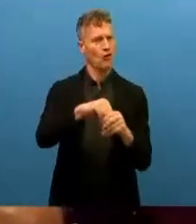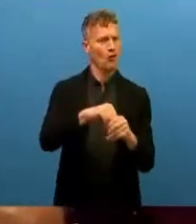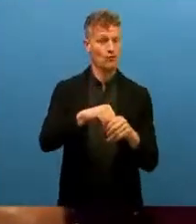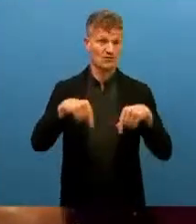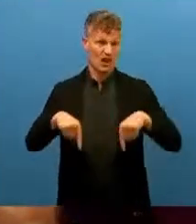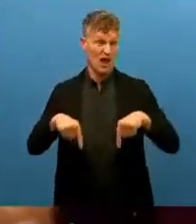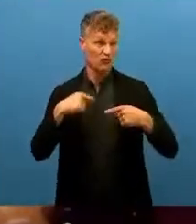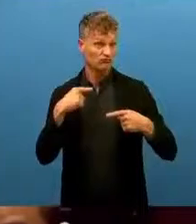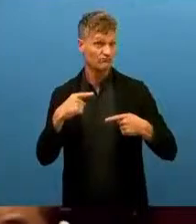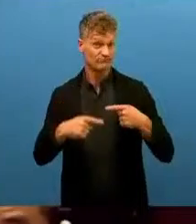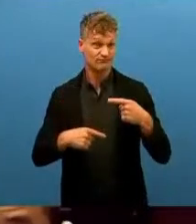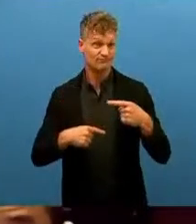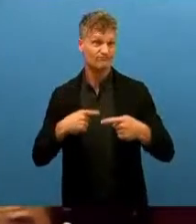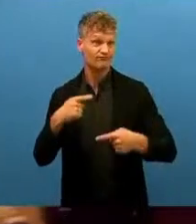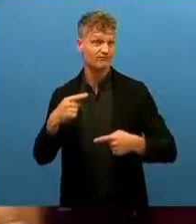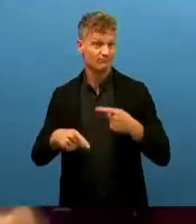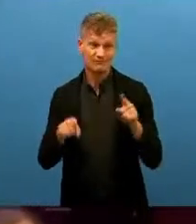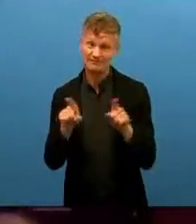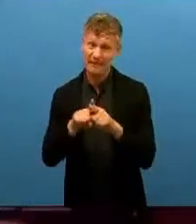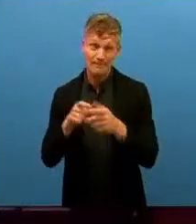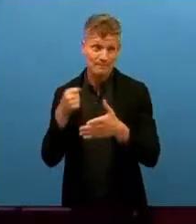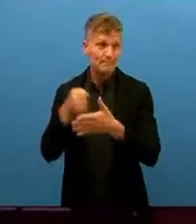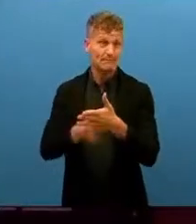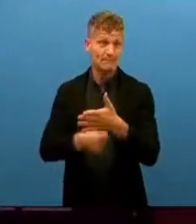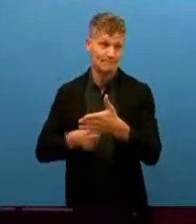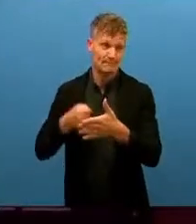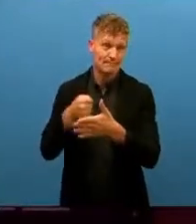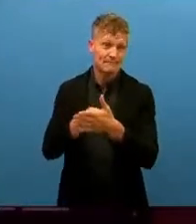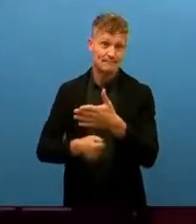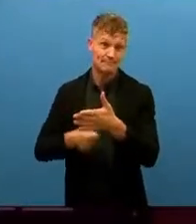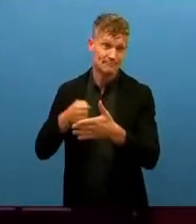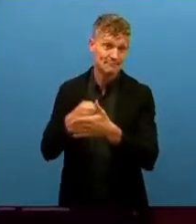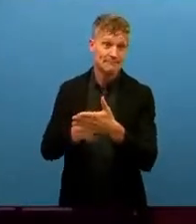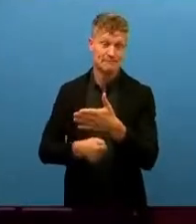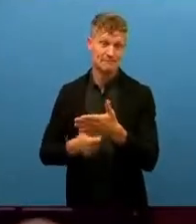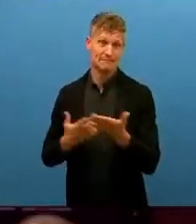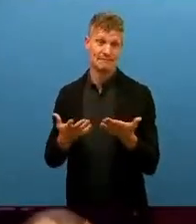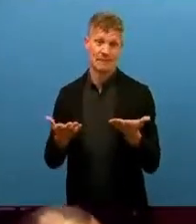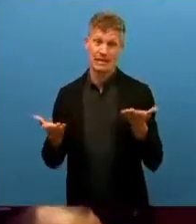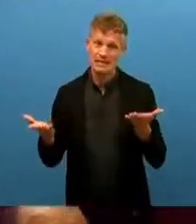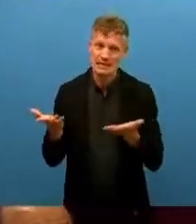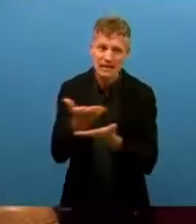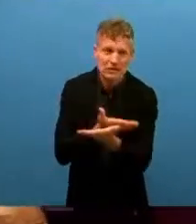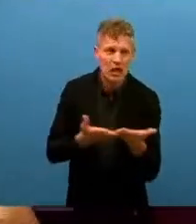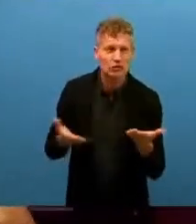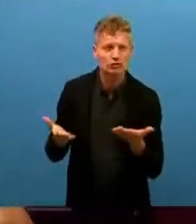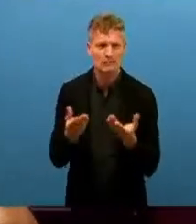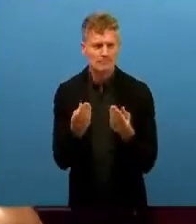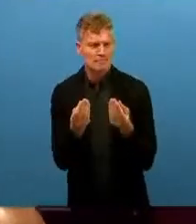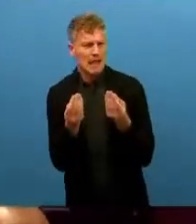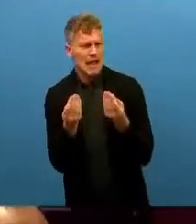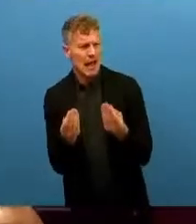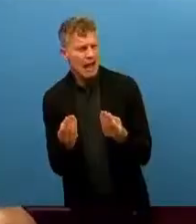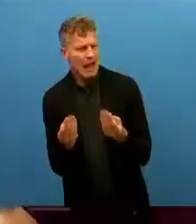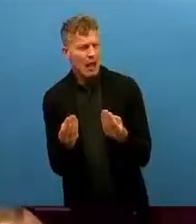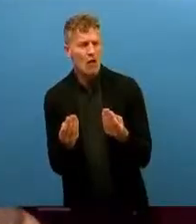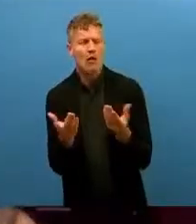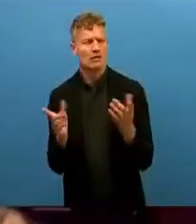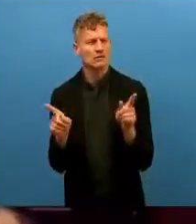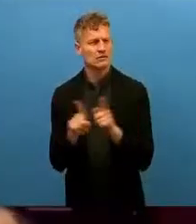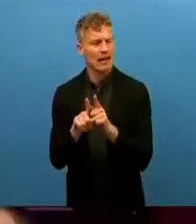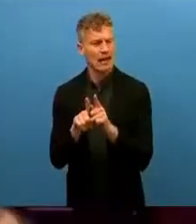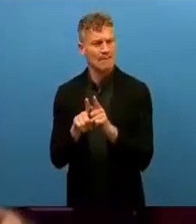continue that long-standing discussion of ensuring the proper